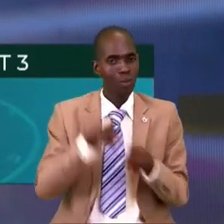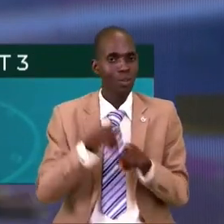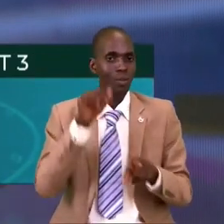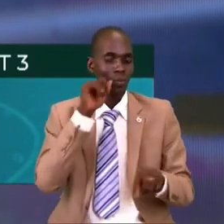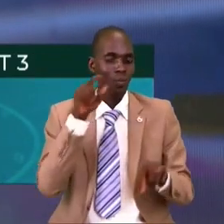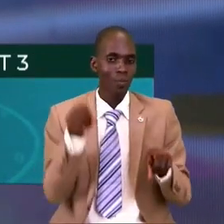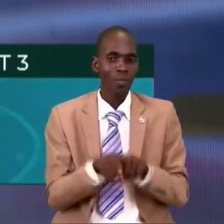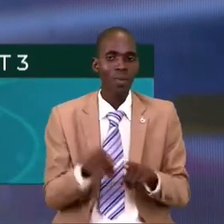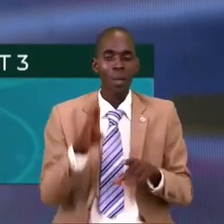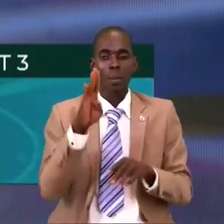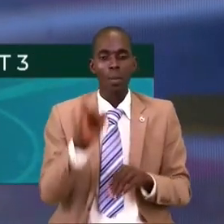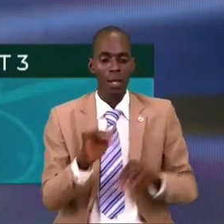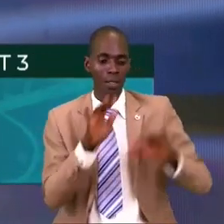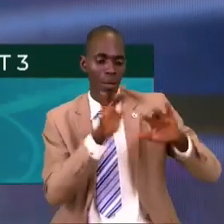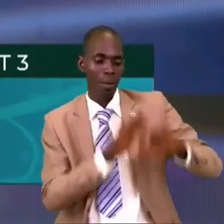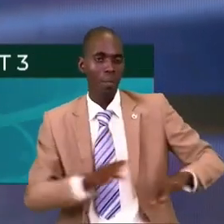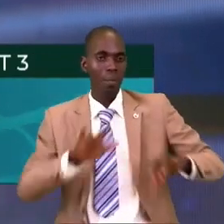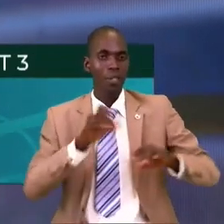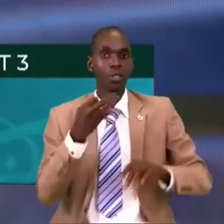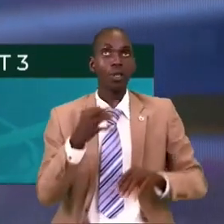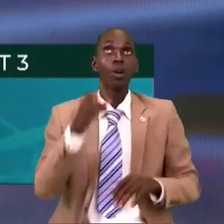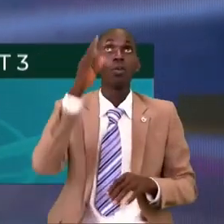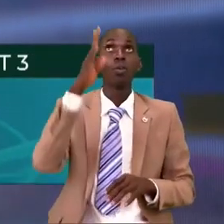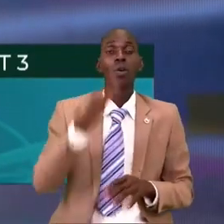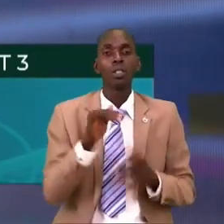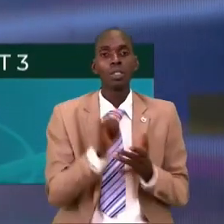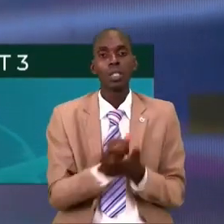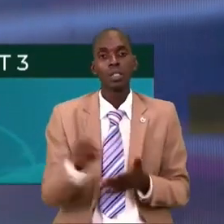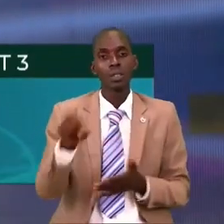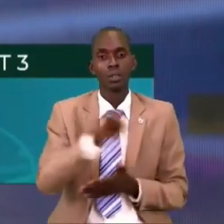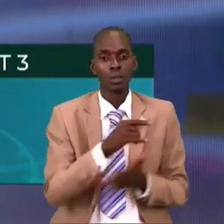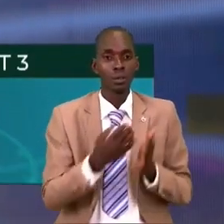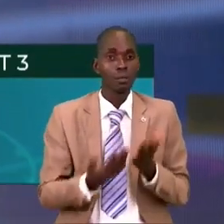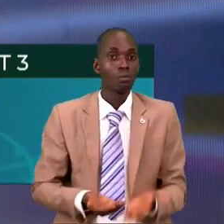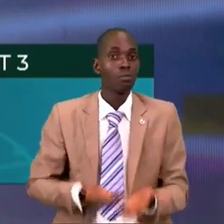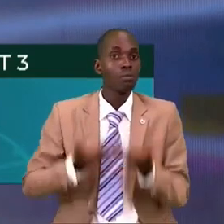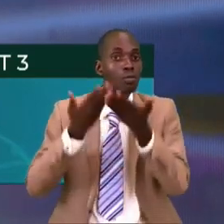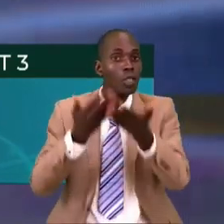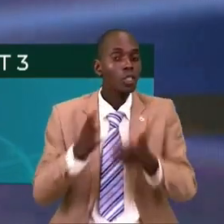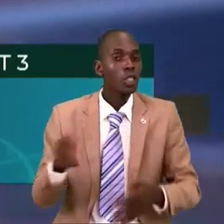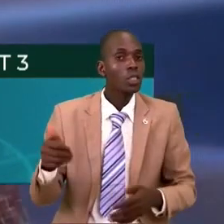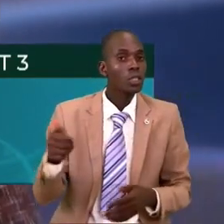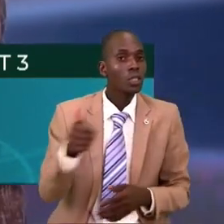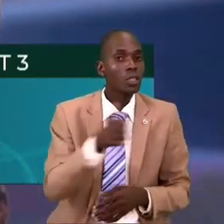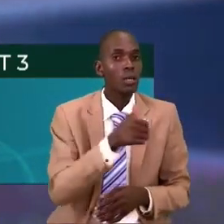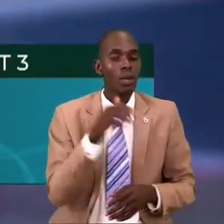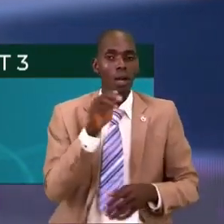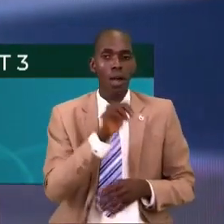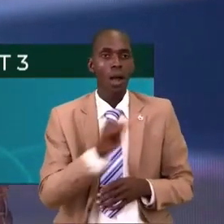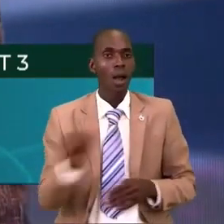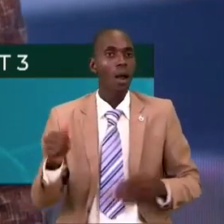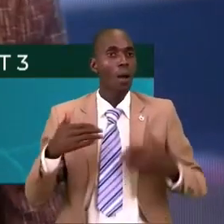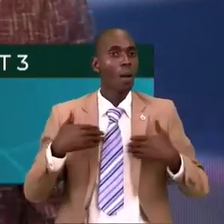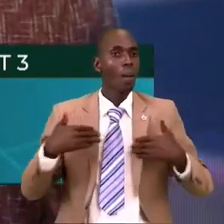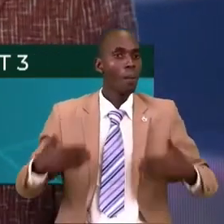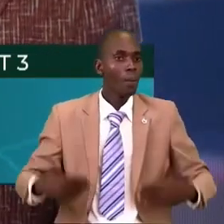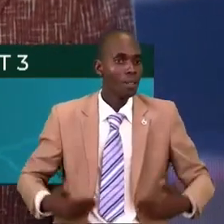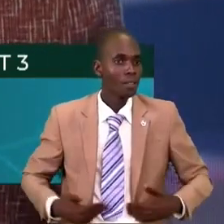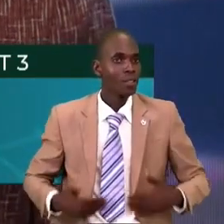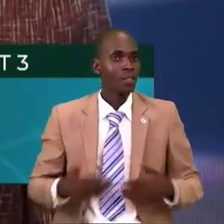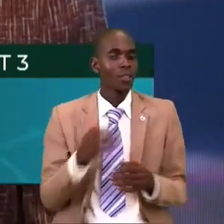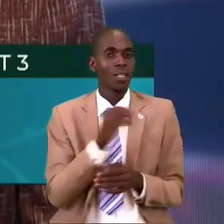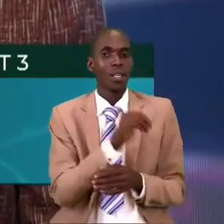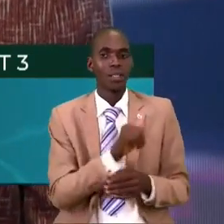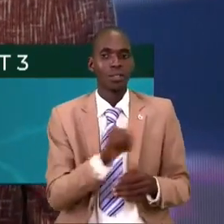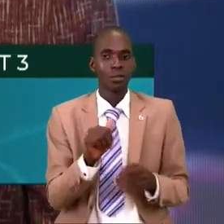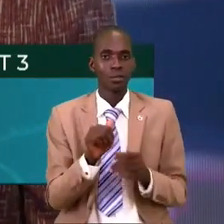living sacrifice. Sin deadens that sacrifice. She that liveth in pleasure, the